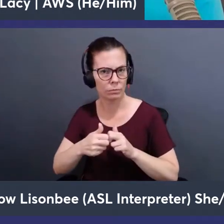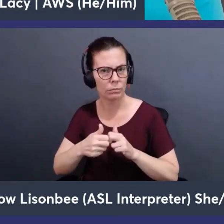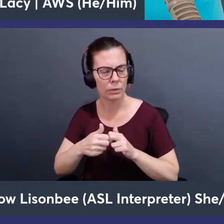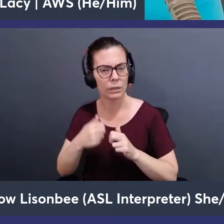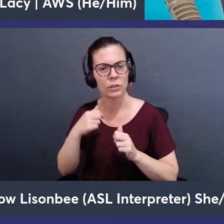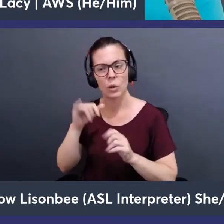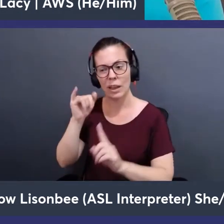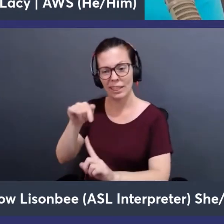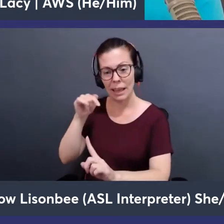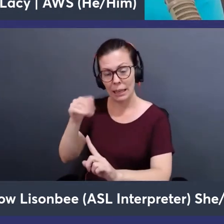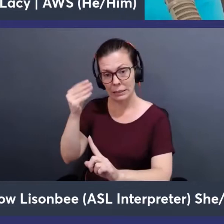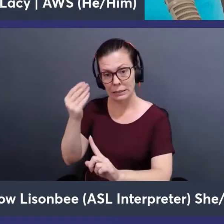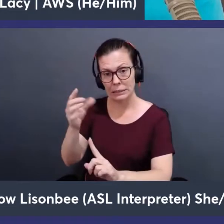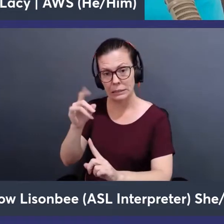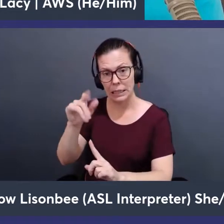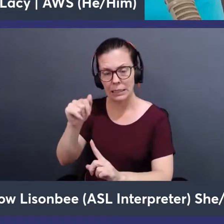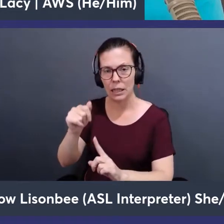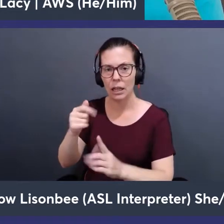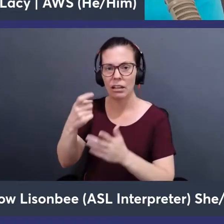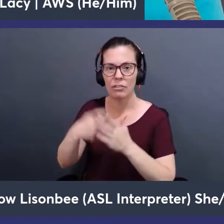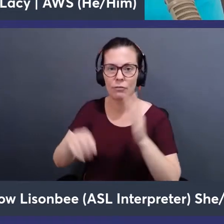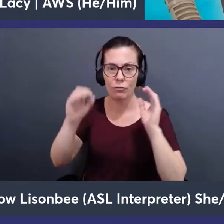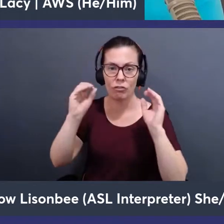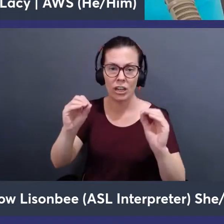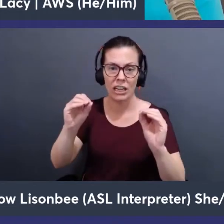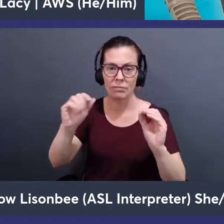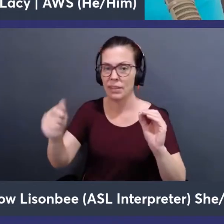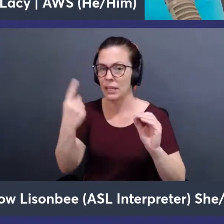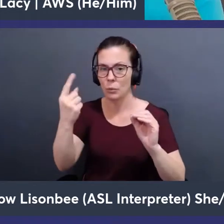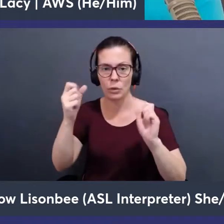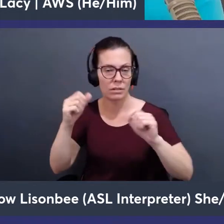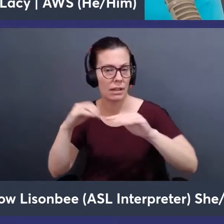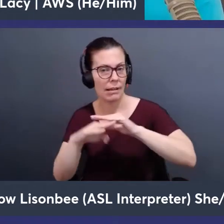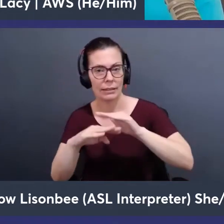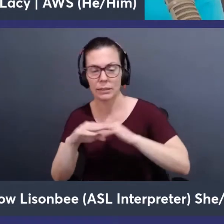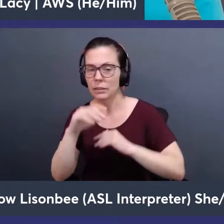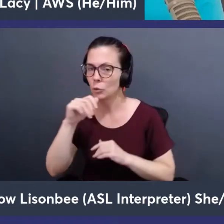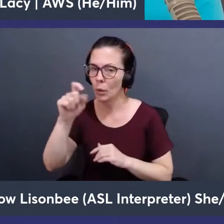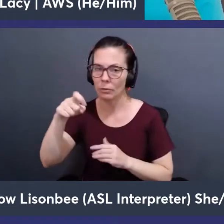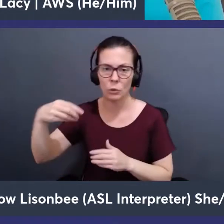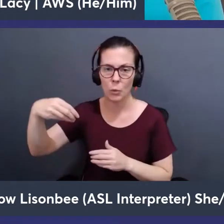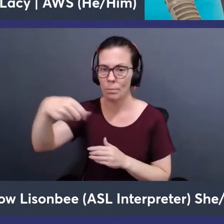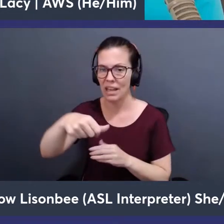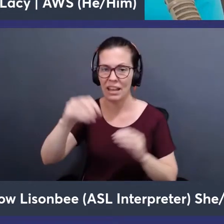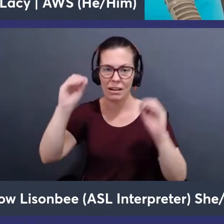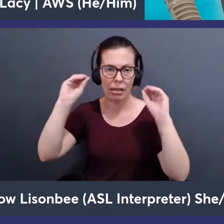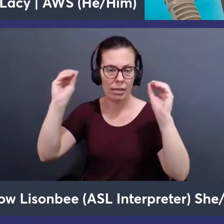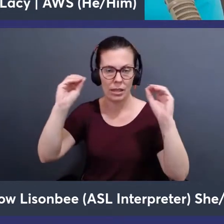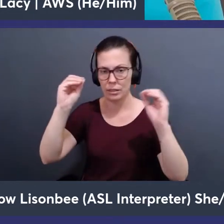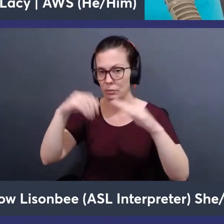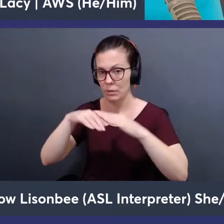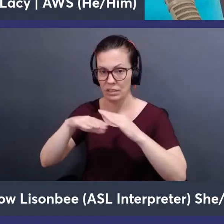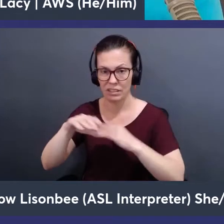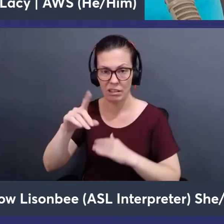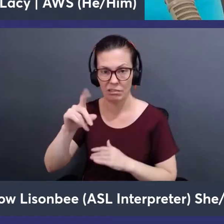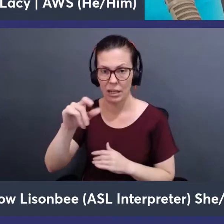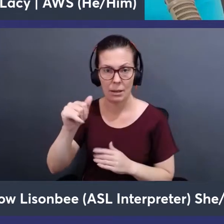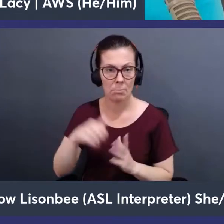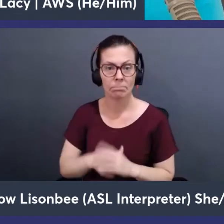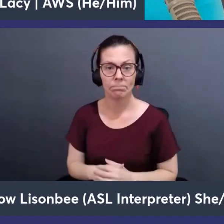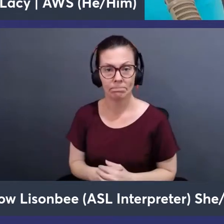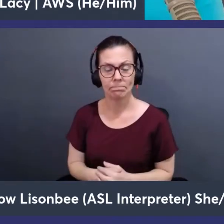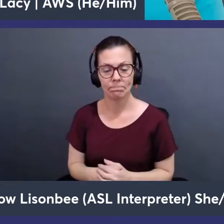sustainability data free for everyone to access it. And you do not need to pay any money to access those data.